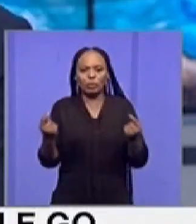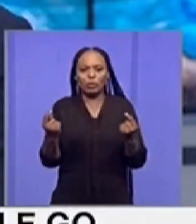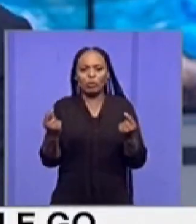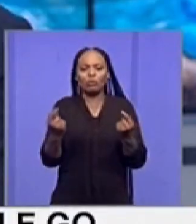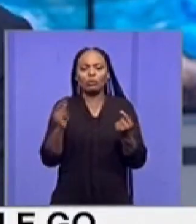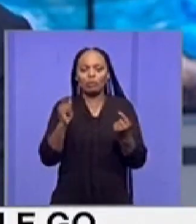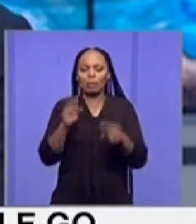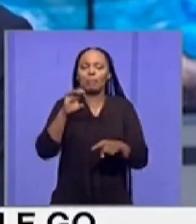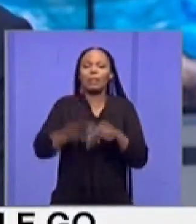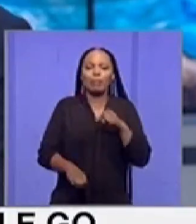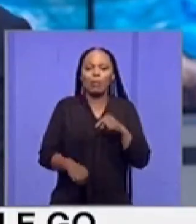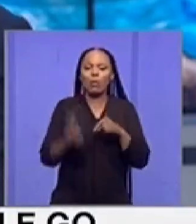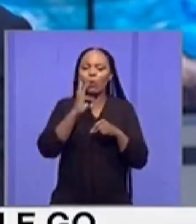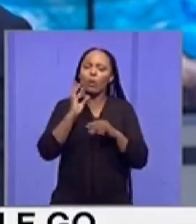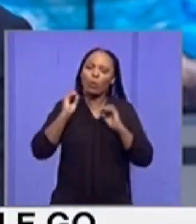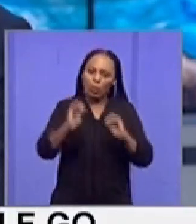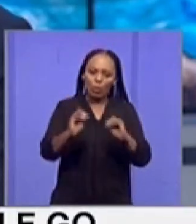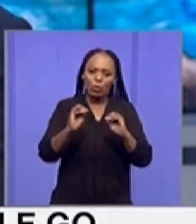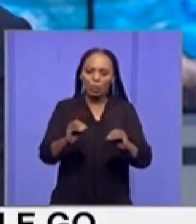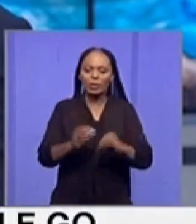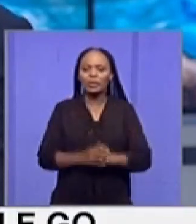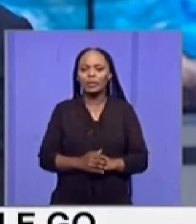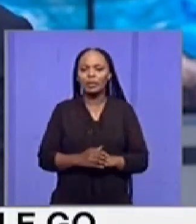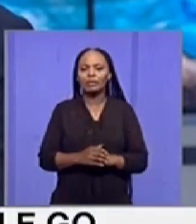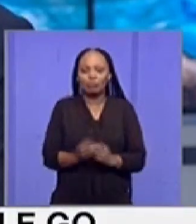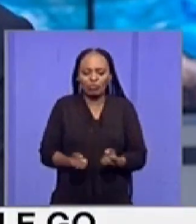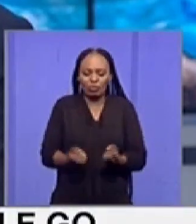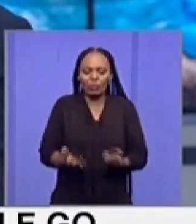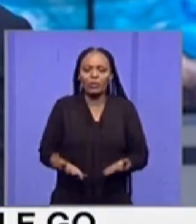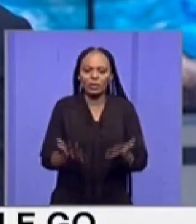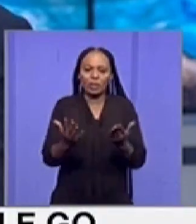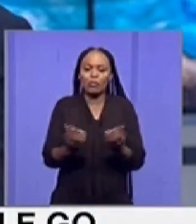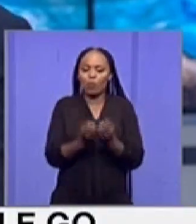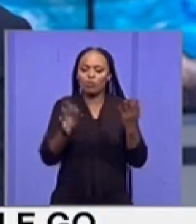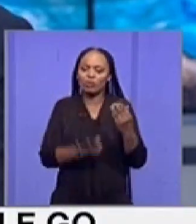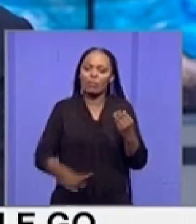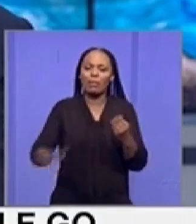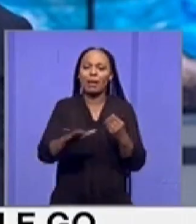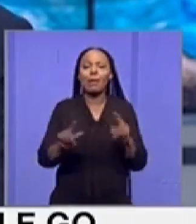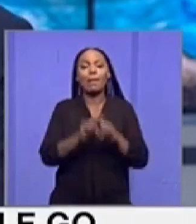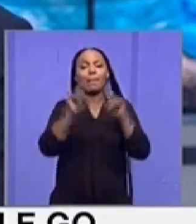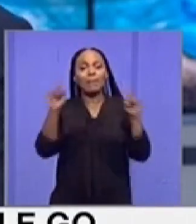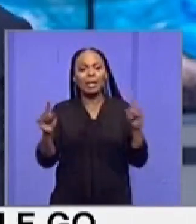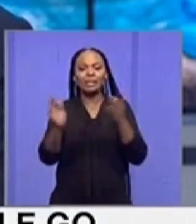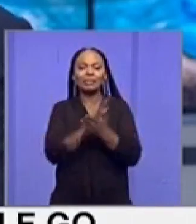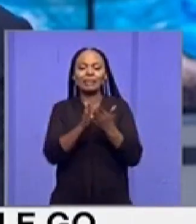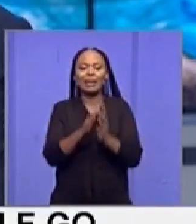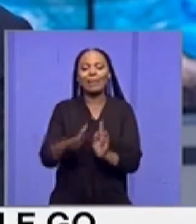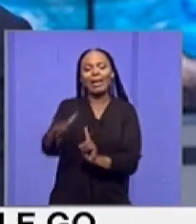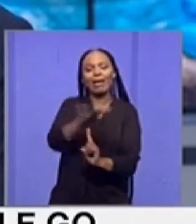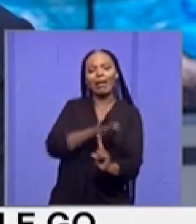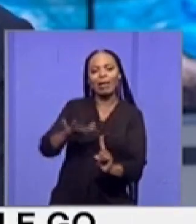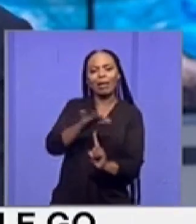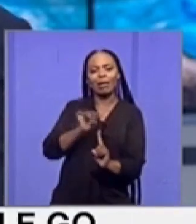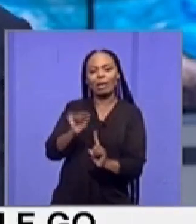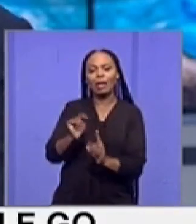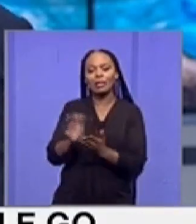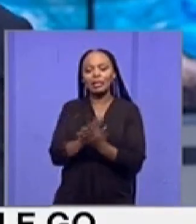find that there is water provision in most of the areas, but there are those areas